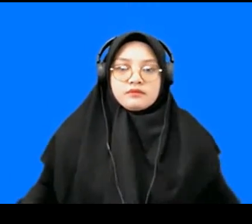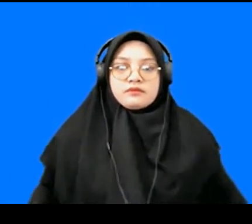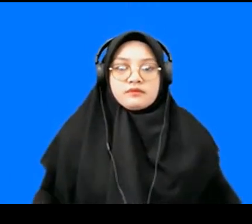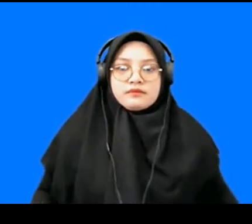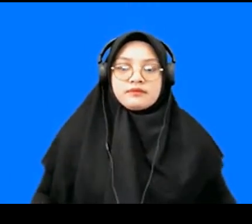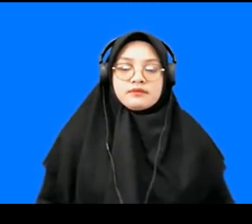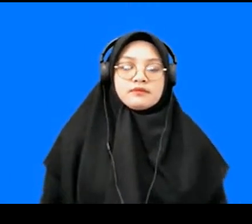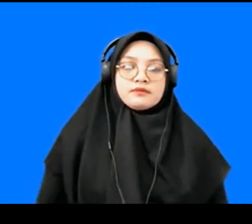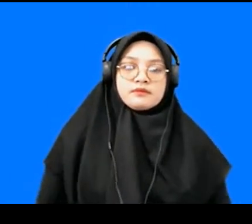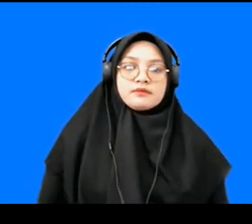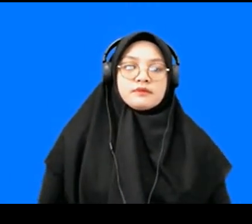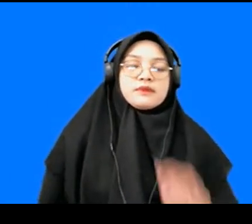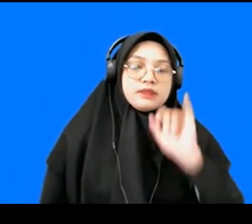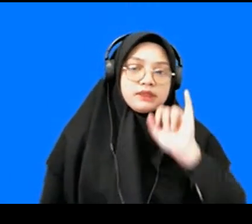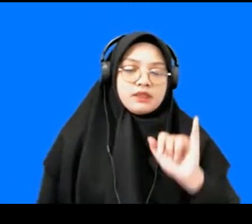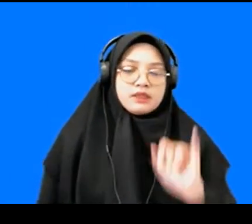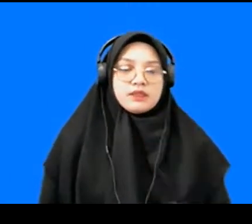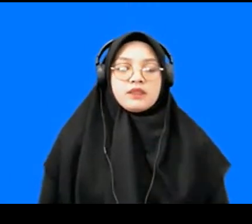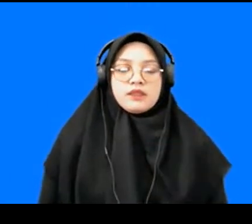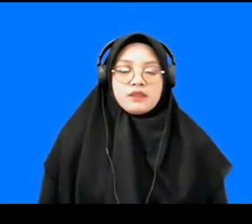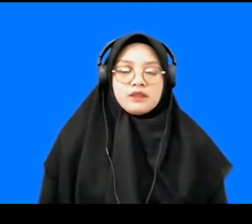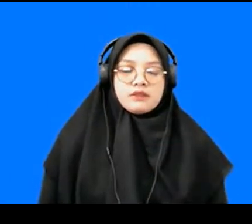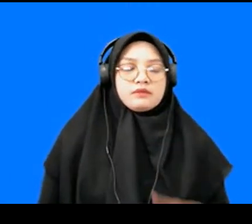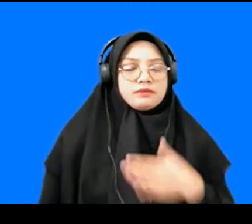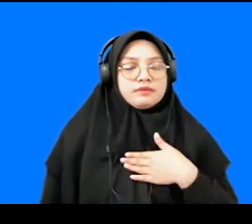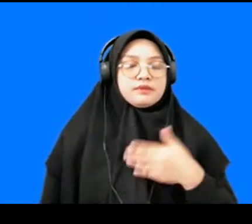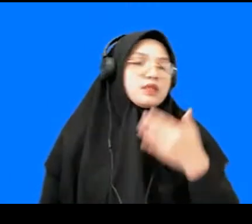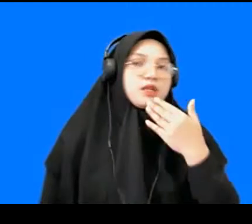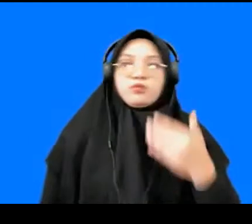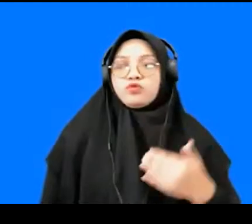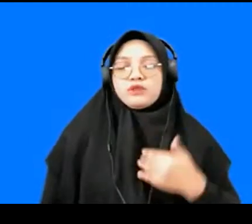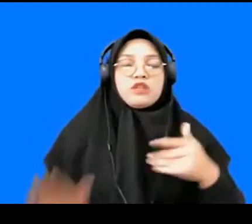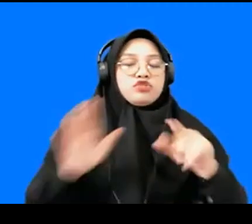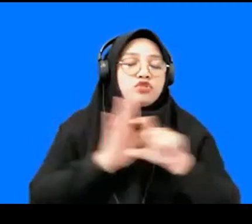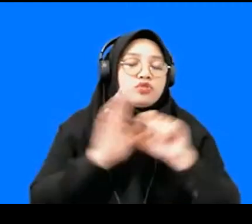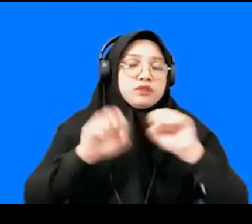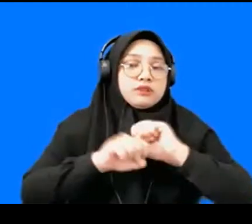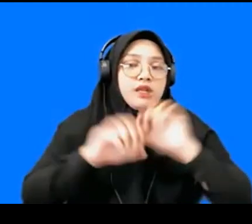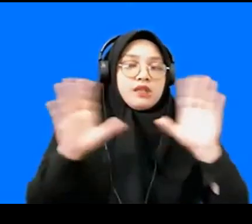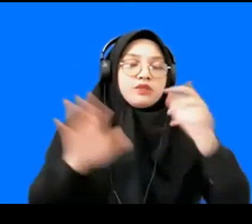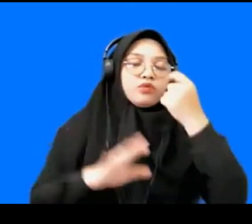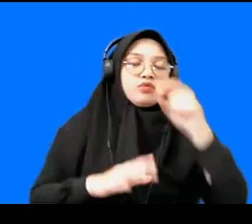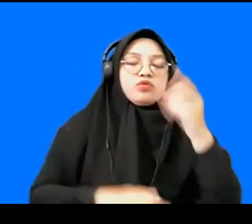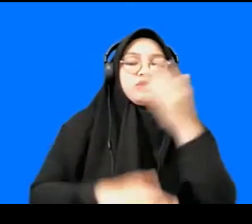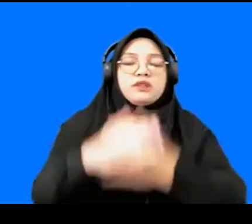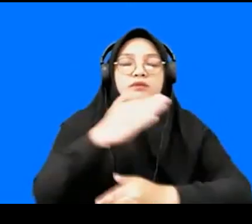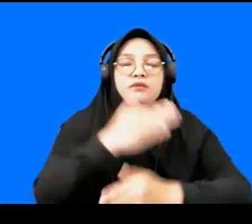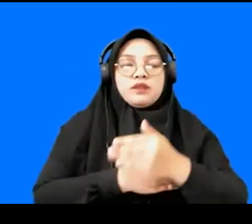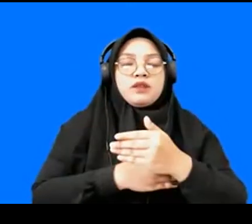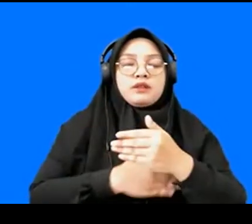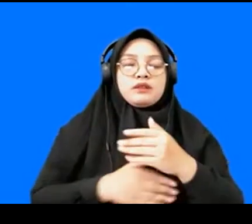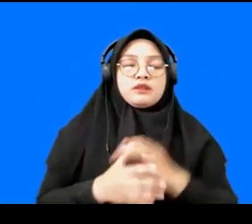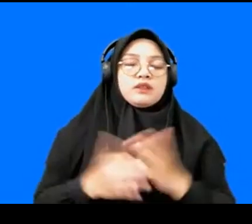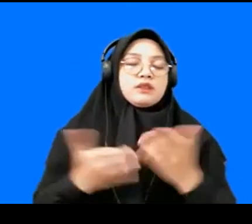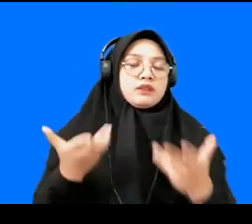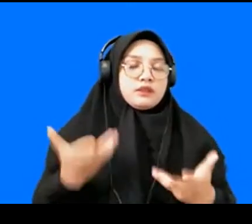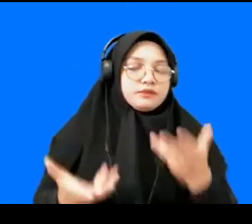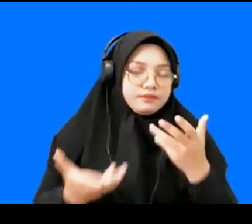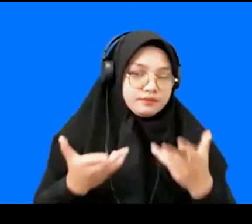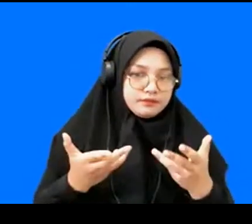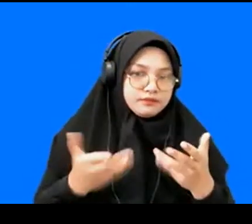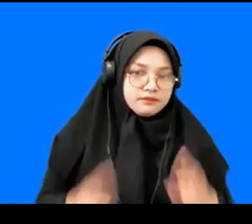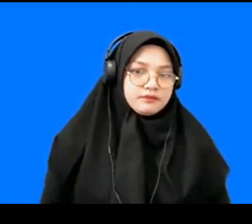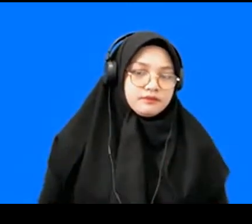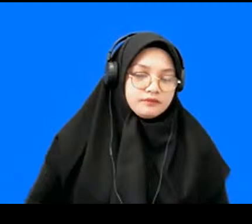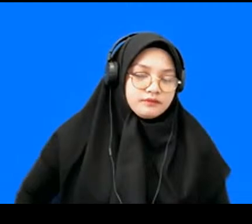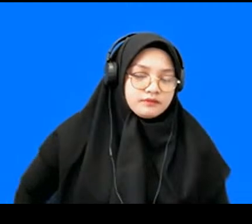Disabilities, I don't have clear examples, and it's also difficult to link. See, taxation is not necessarily linked with expenditure. You know, by definition, it's